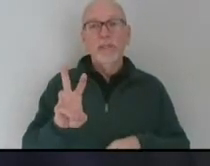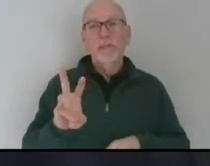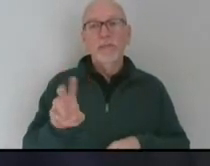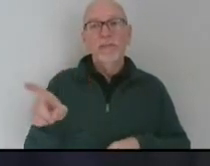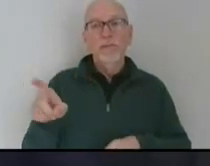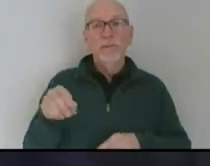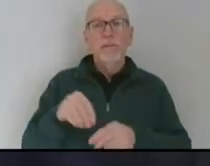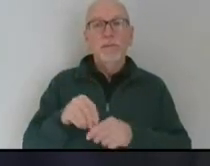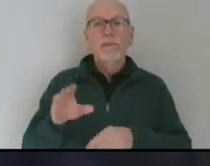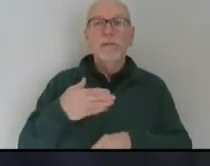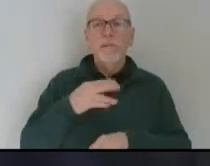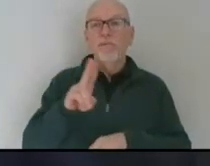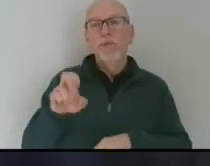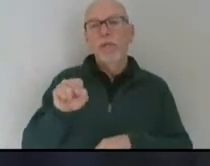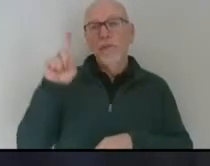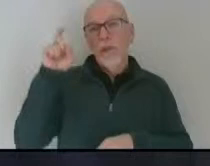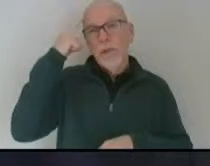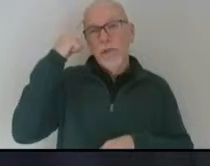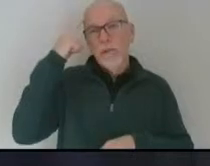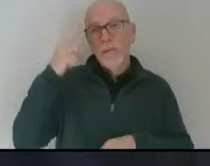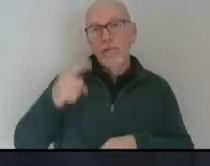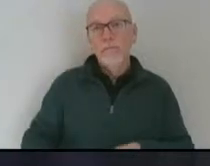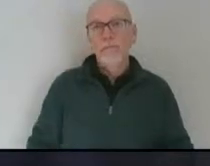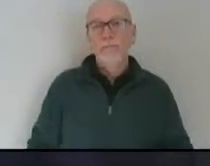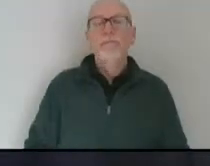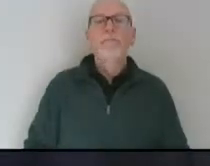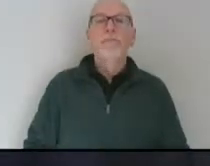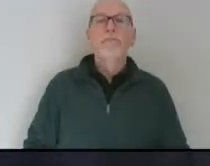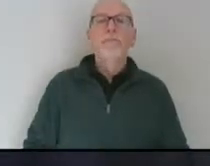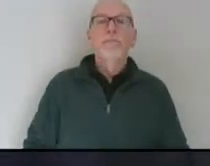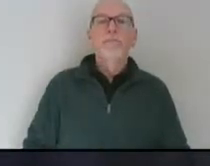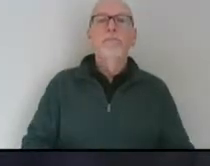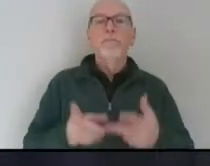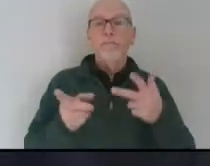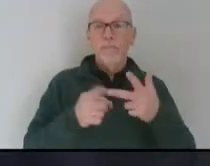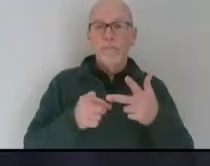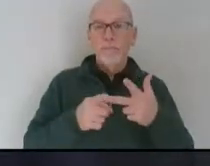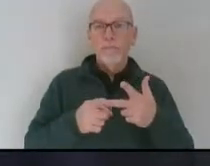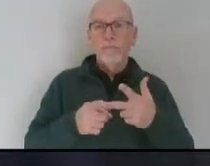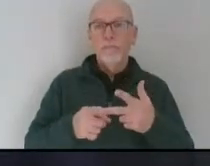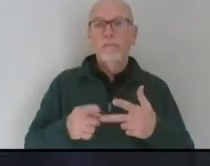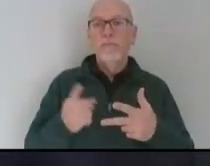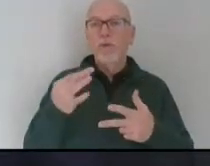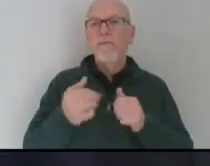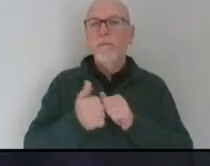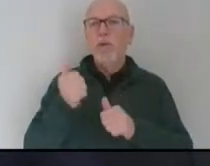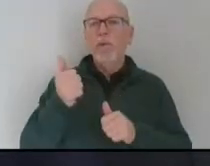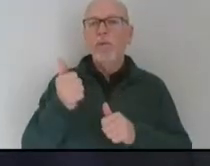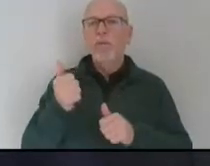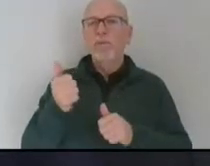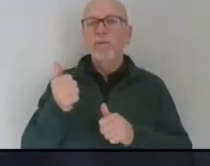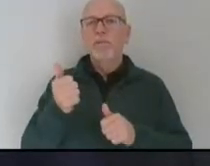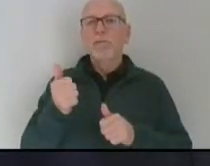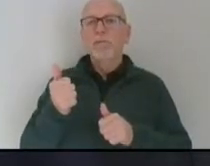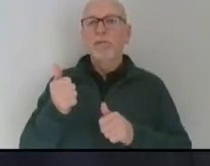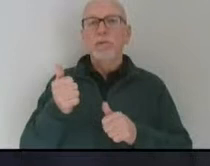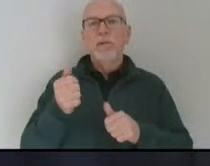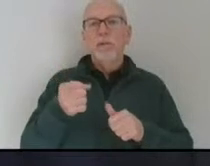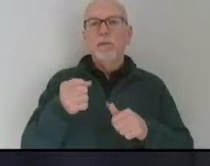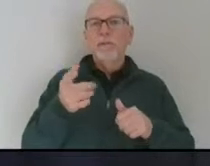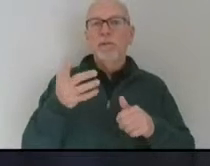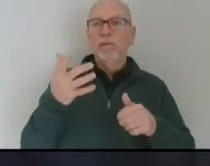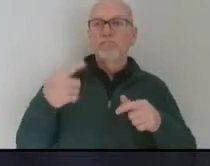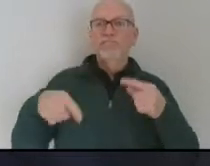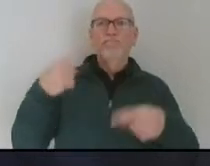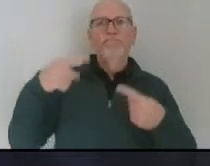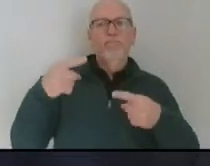at our nation's capital. And then thirdly, one of the most likely divisive transfers of power